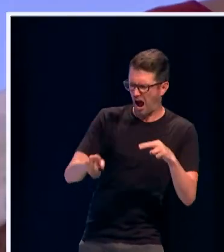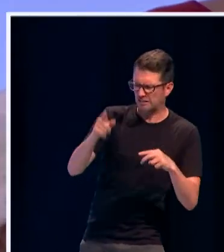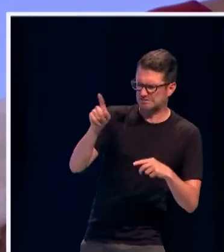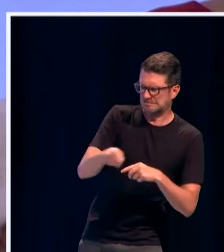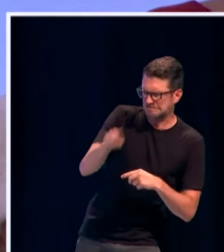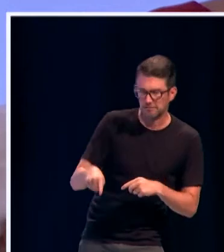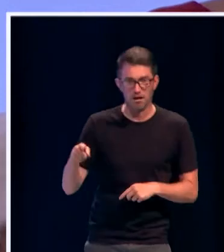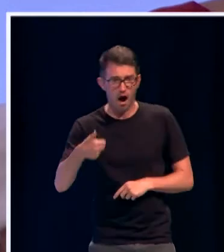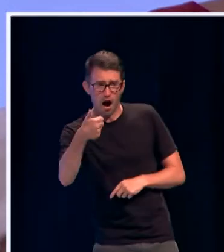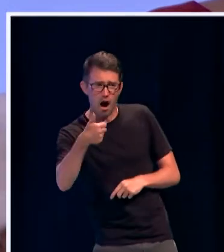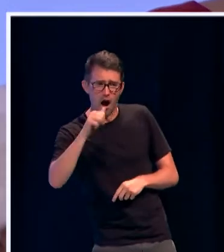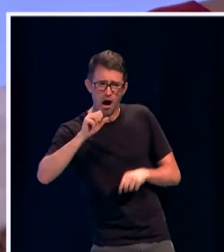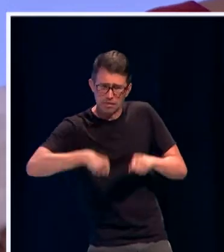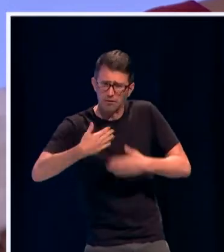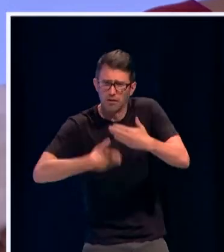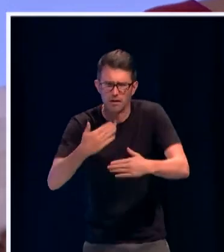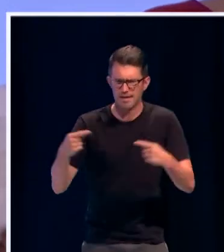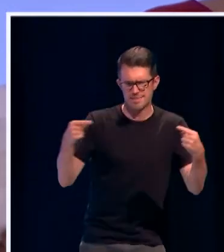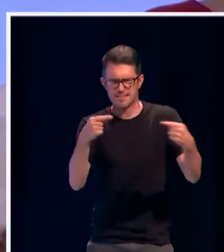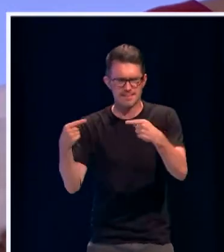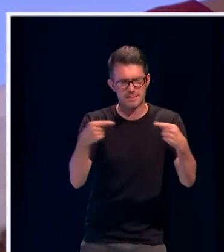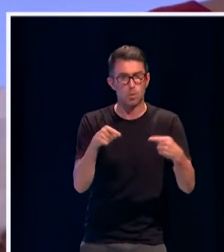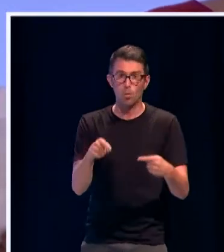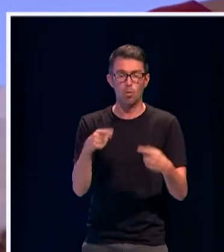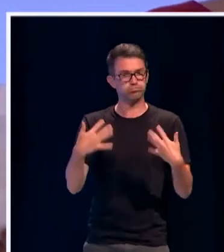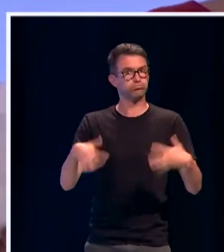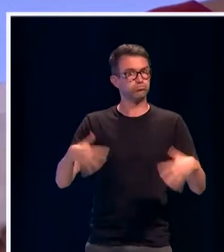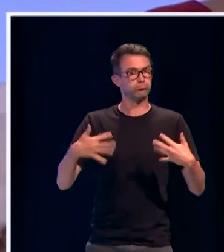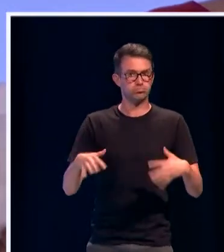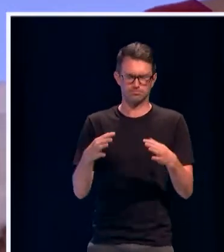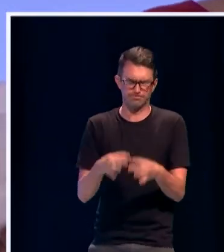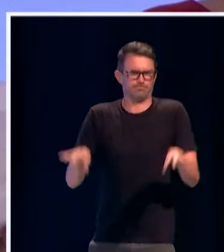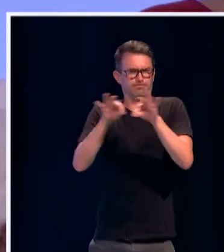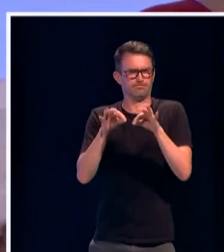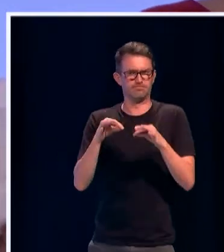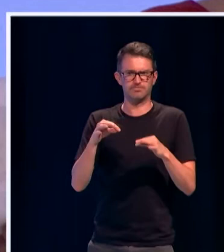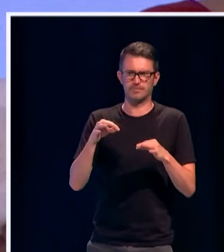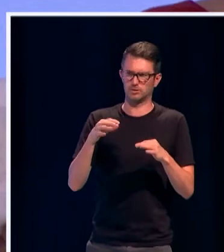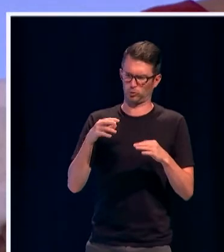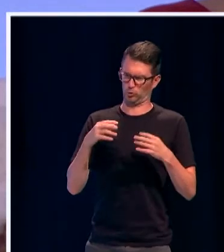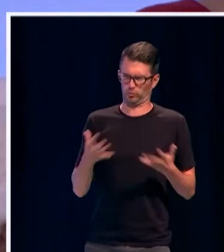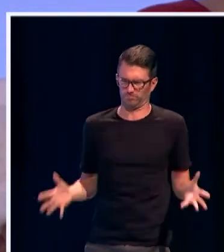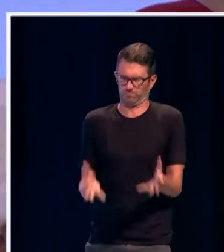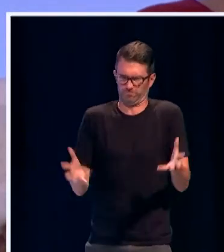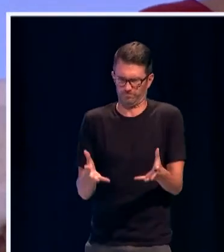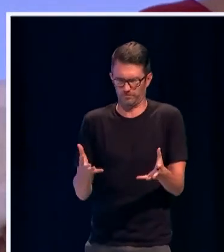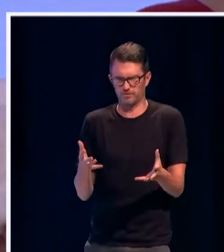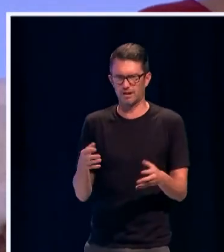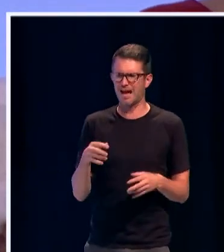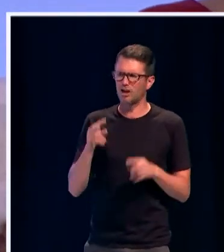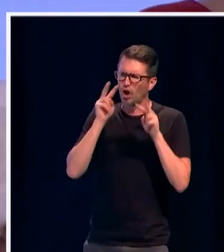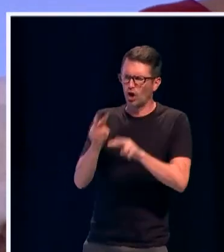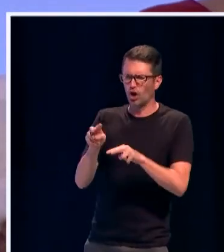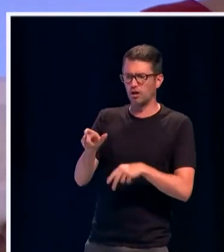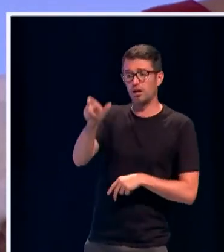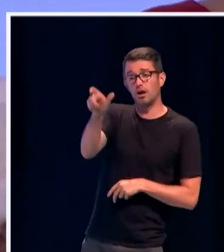It is key to highlight the role of DPOs, that this is not well digested by